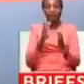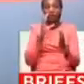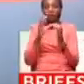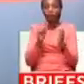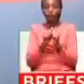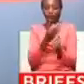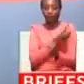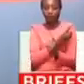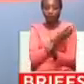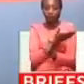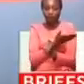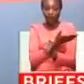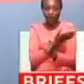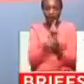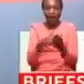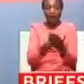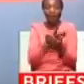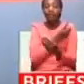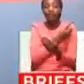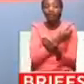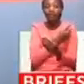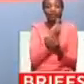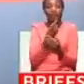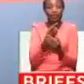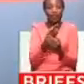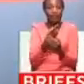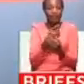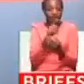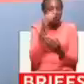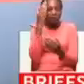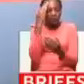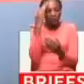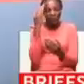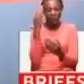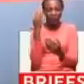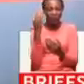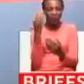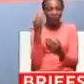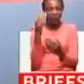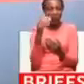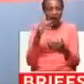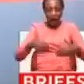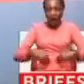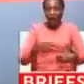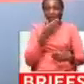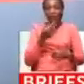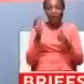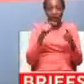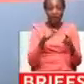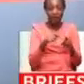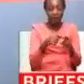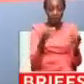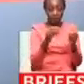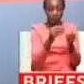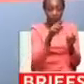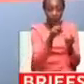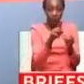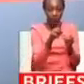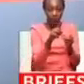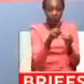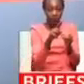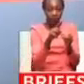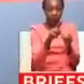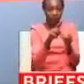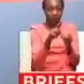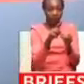Dr. Jafari. And Dr. Jafari says that, hey, you know, a young man has come to see you, and he